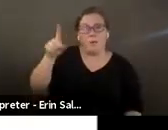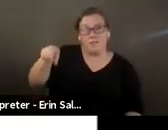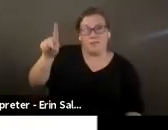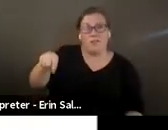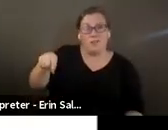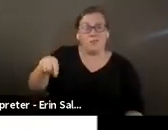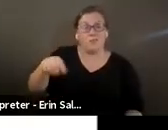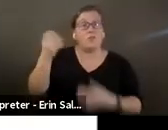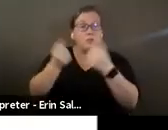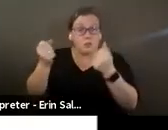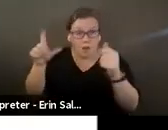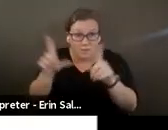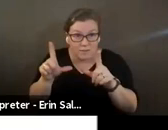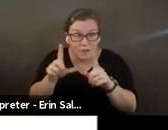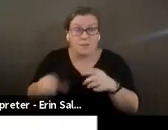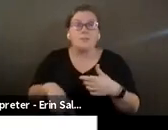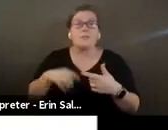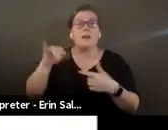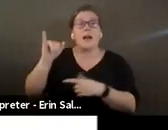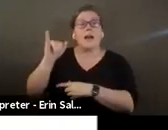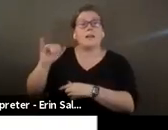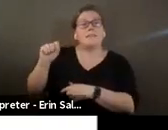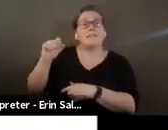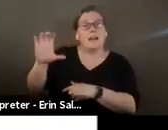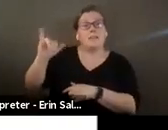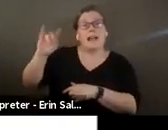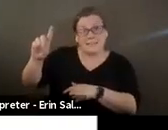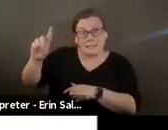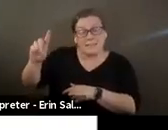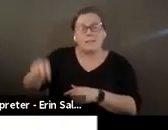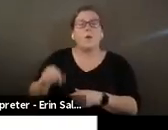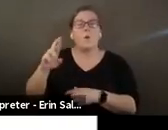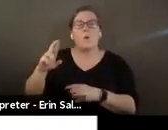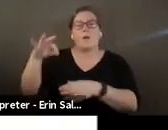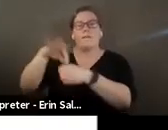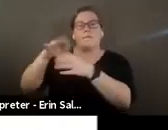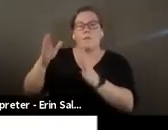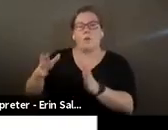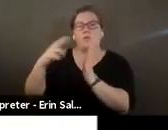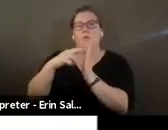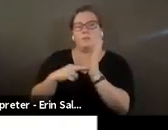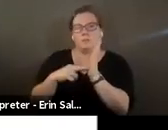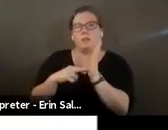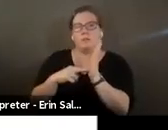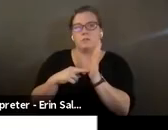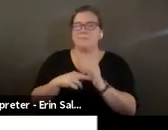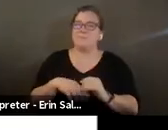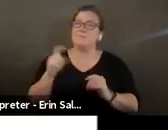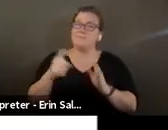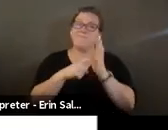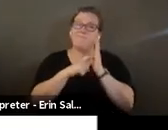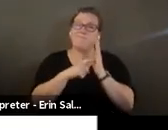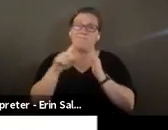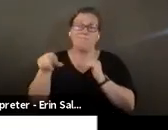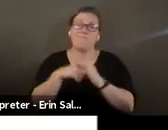This is our policy, and it's going to be what we require. So it's going to have to be one of those. And please,